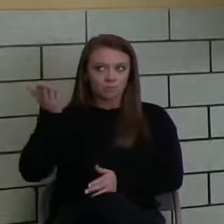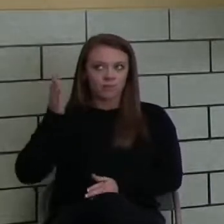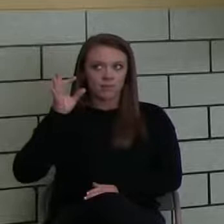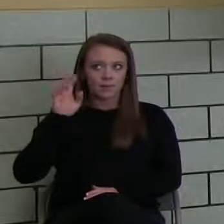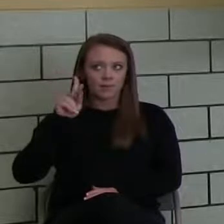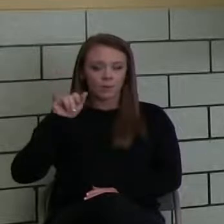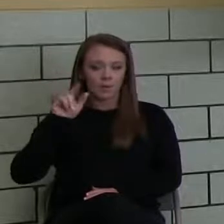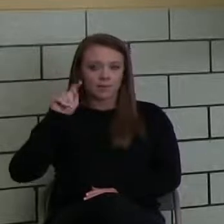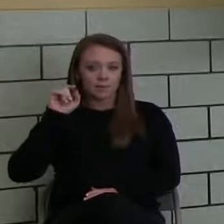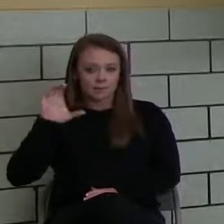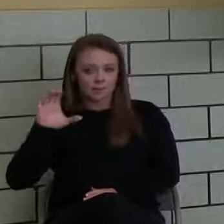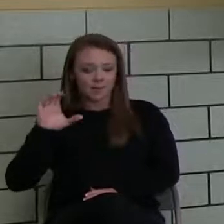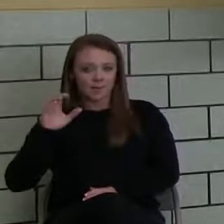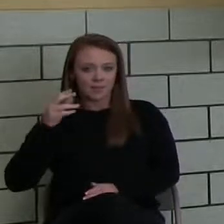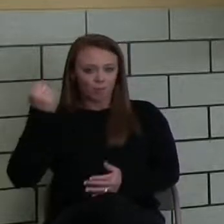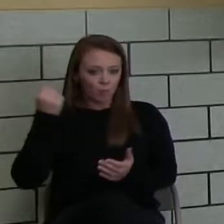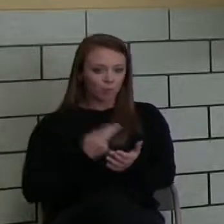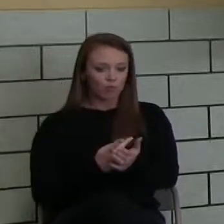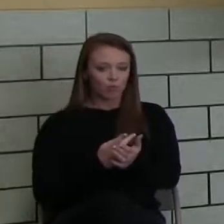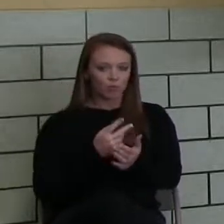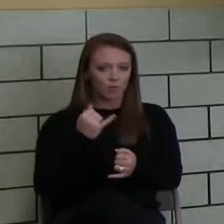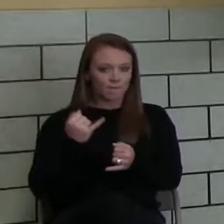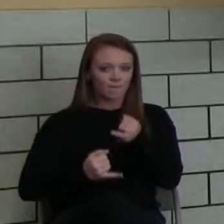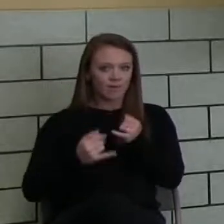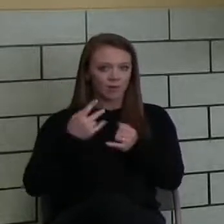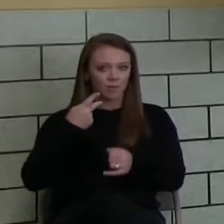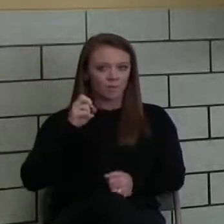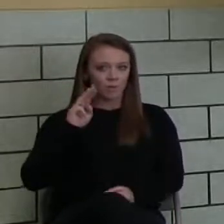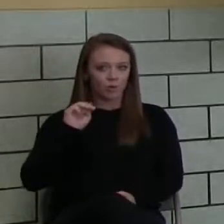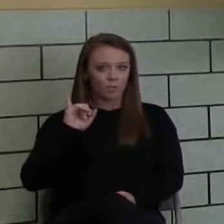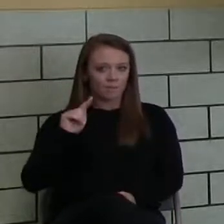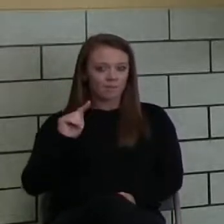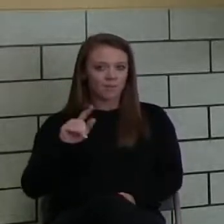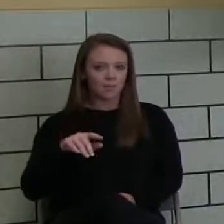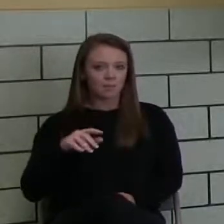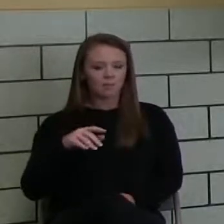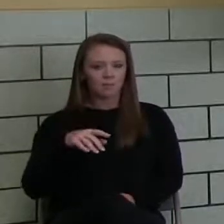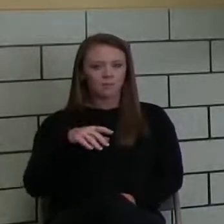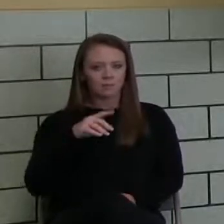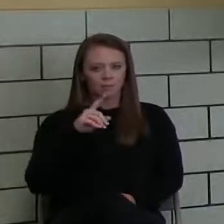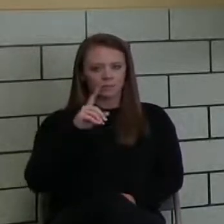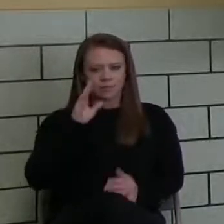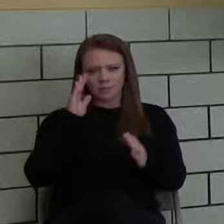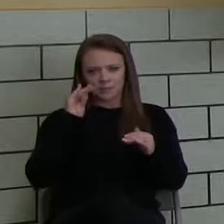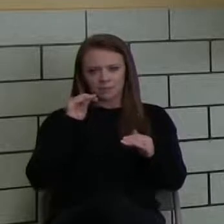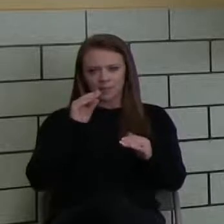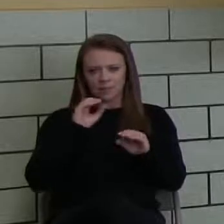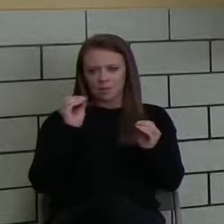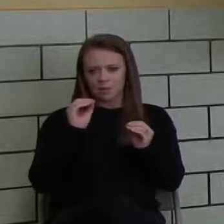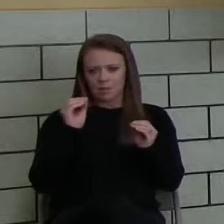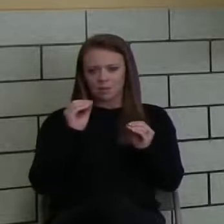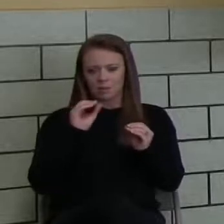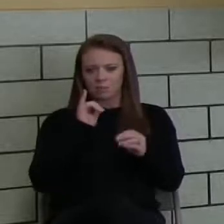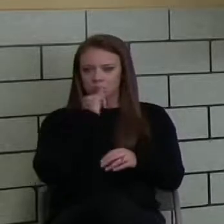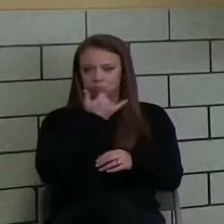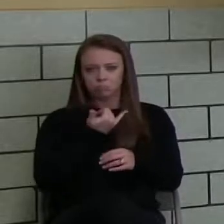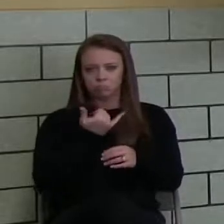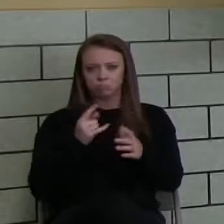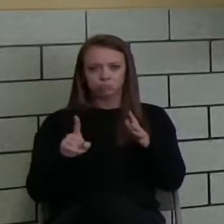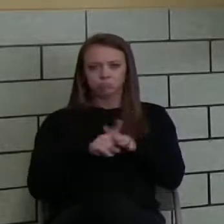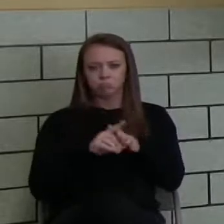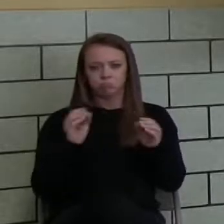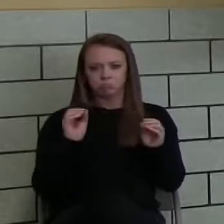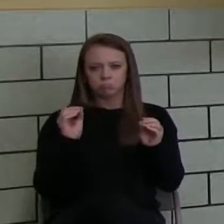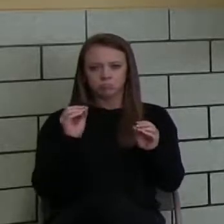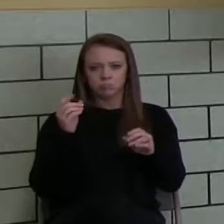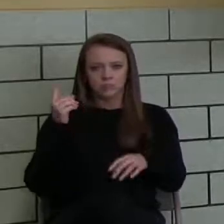permitting. Like I said, we don't expect any kind of crazy pushback because they've been involved throughout the entire process. Another important